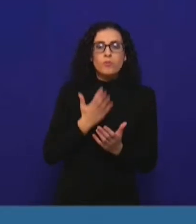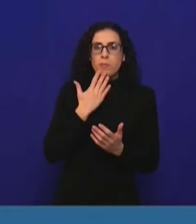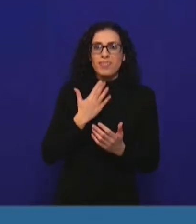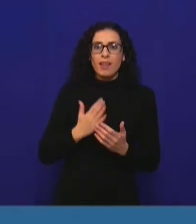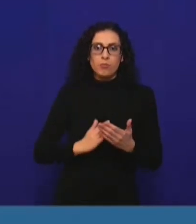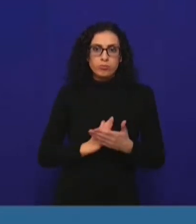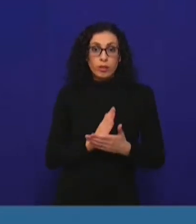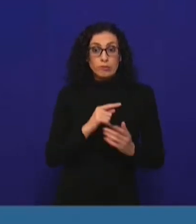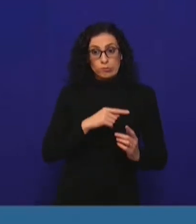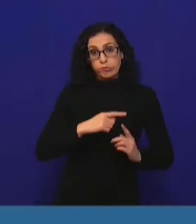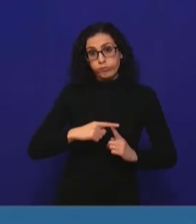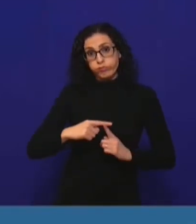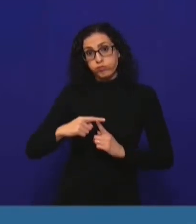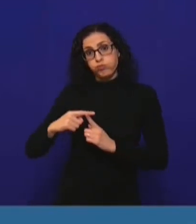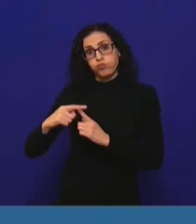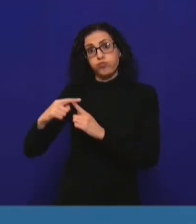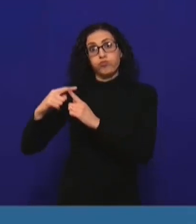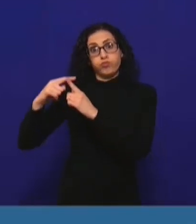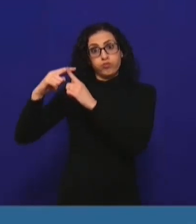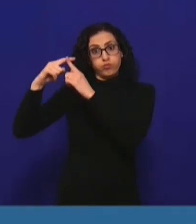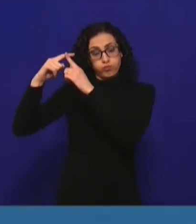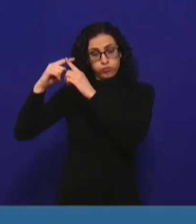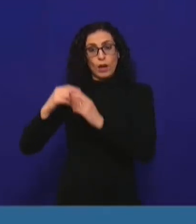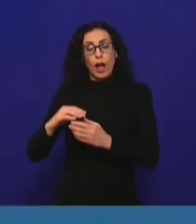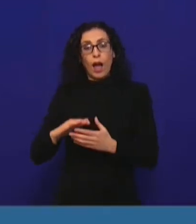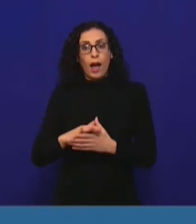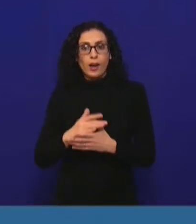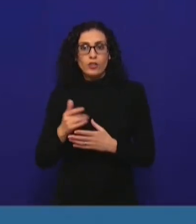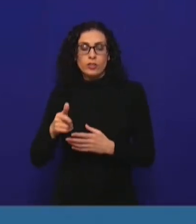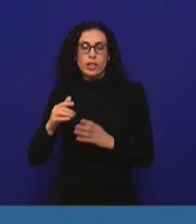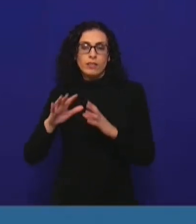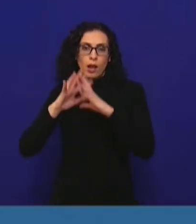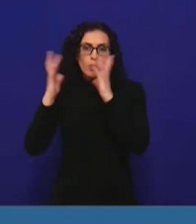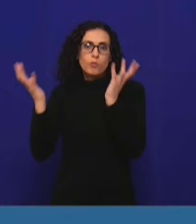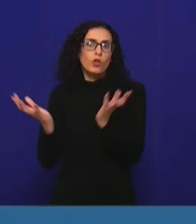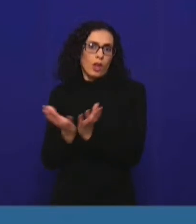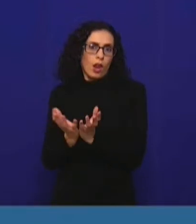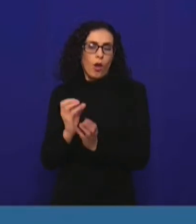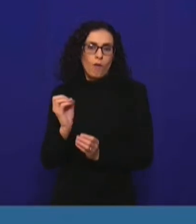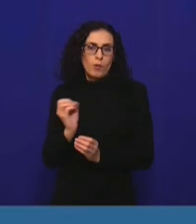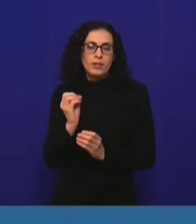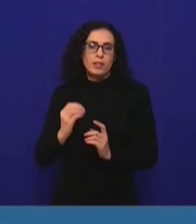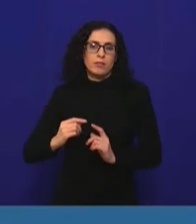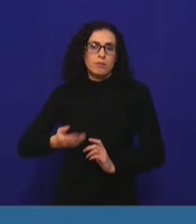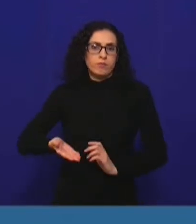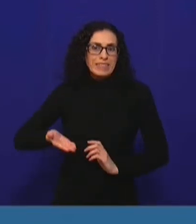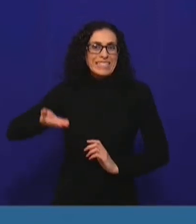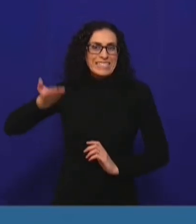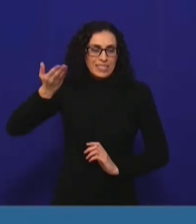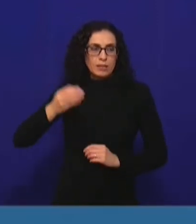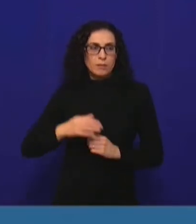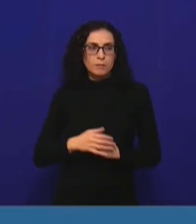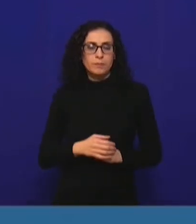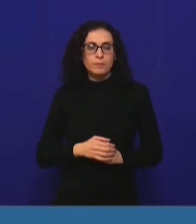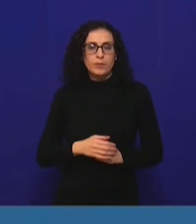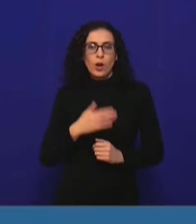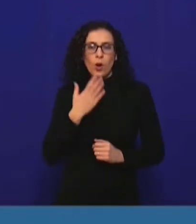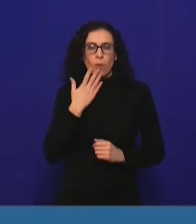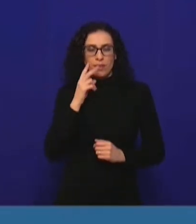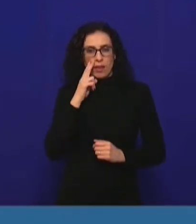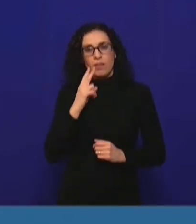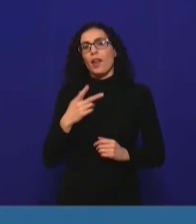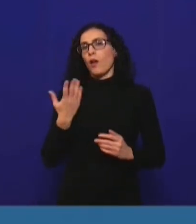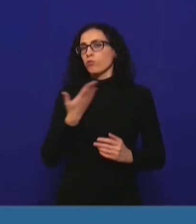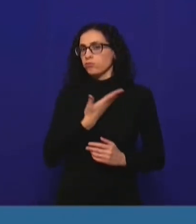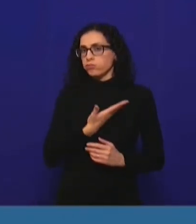bdejna qed jiżdied bħalma rajna għaliex inti għandek it-total li jkun dejjem jiżdied bħala kumulattiv. Jekk inħarsu naqra lejn x'qed